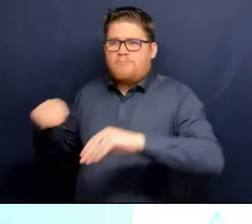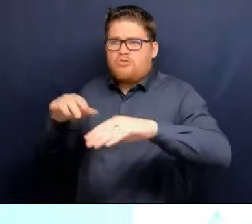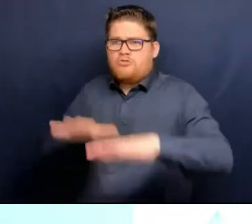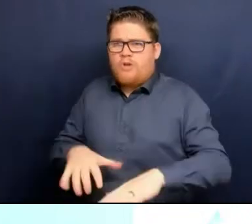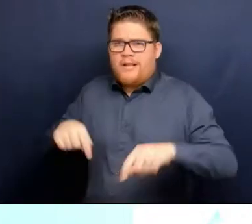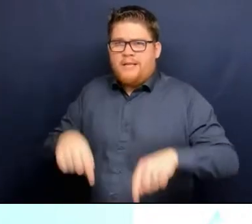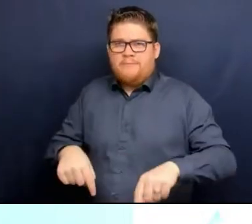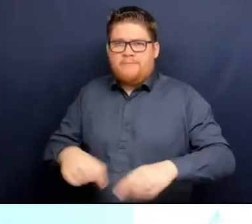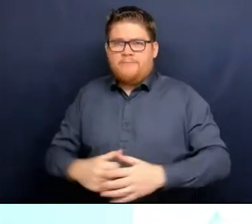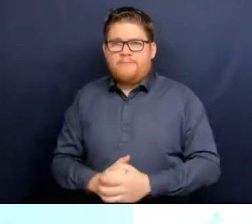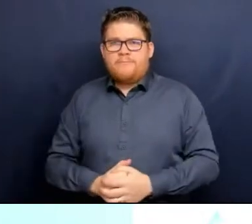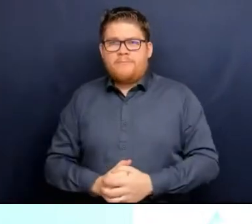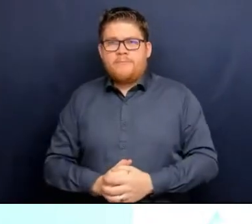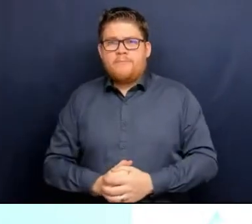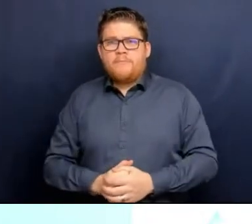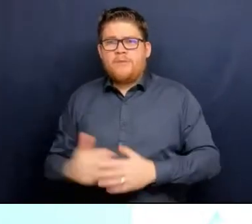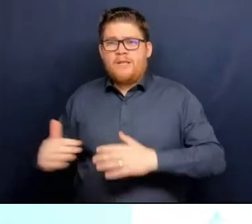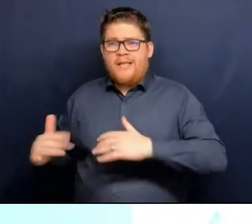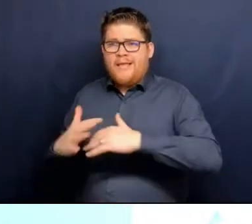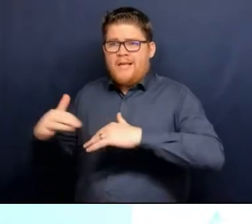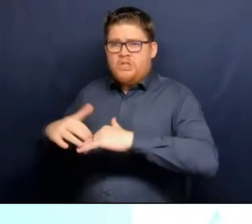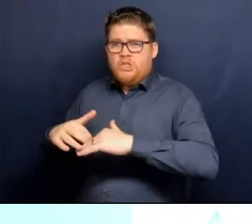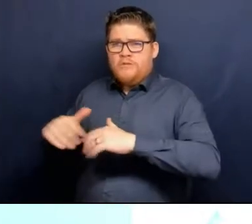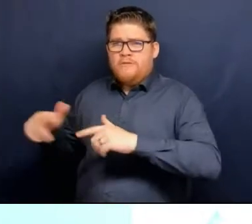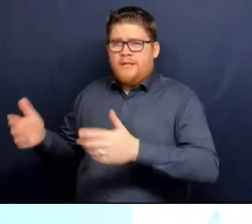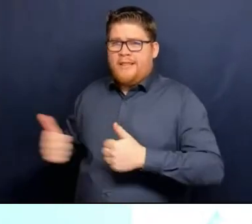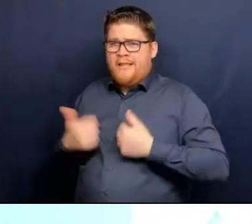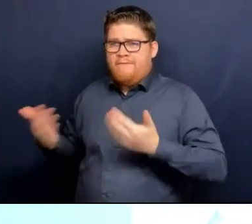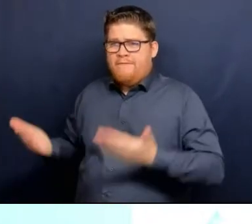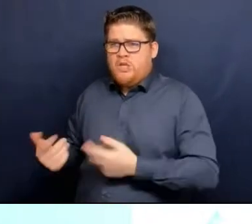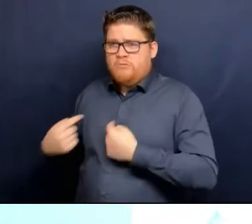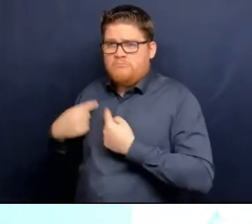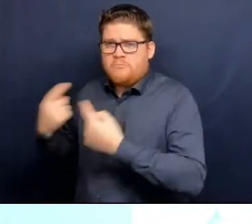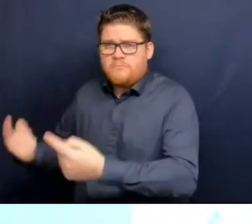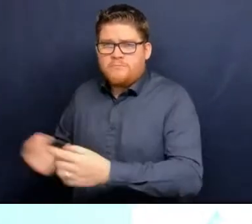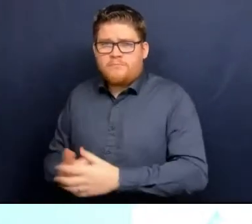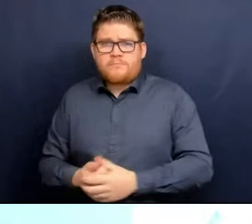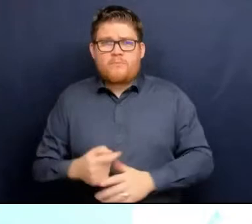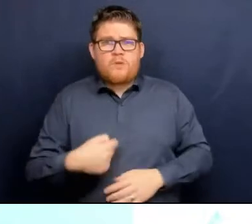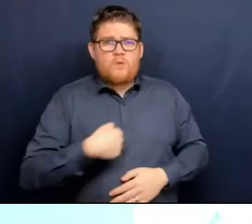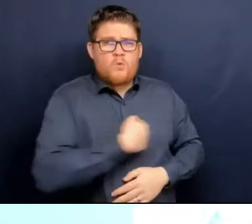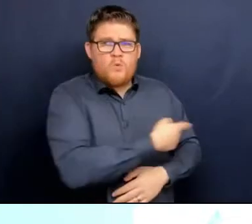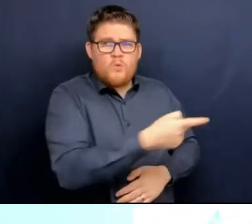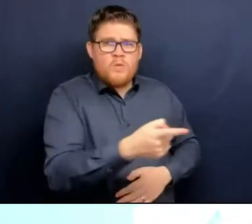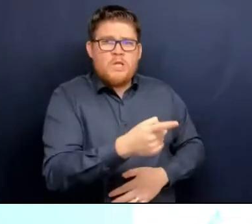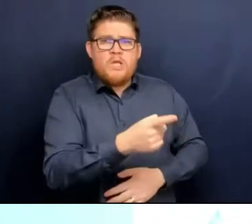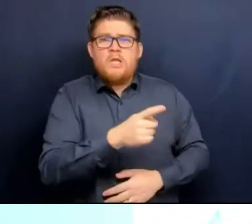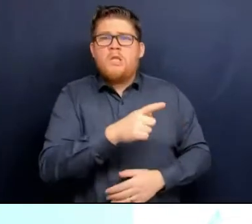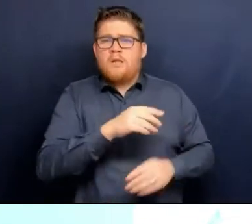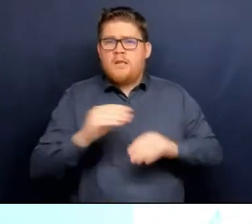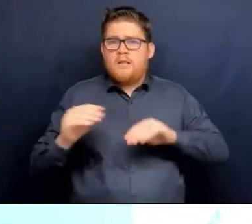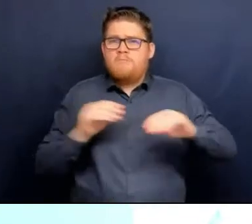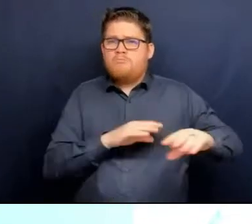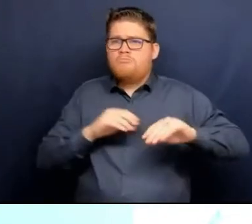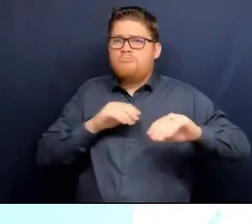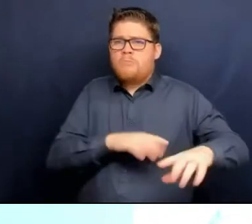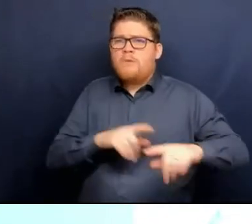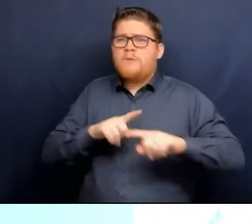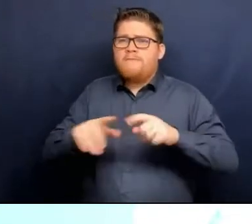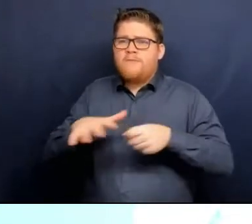from somewhere else, and we are on territory that was unceded when we arrived. There have been treaties that have been developed, and I'm grateful that